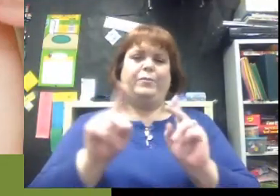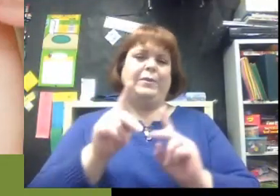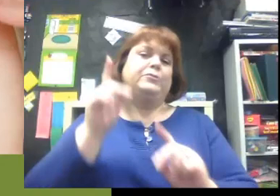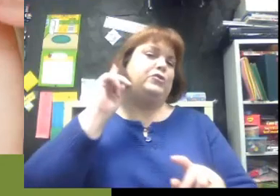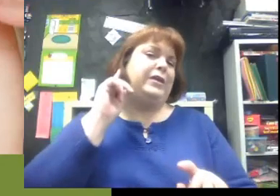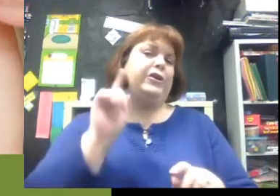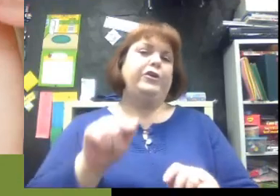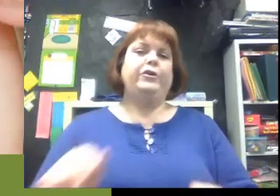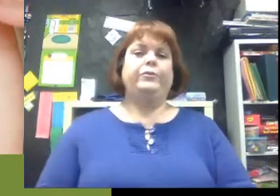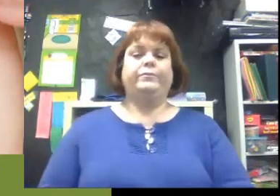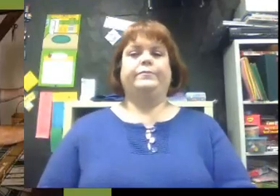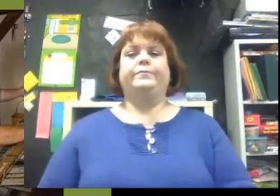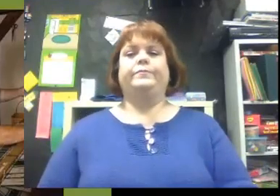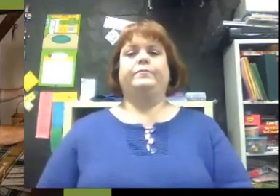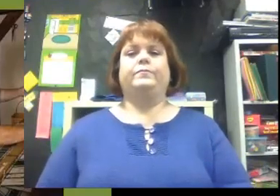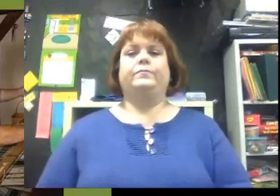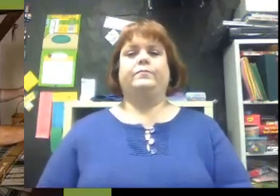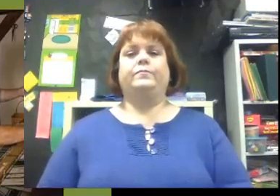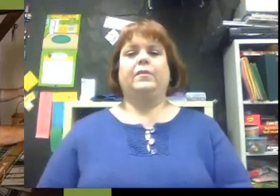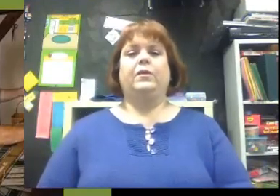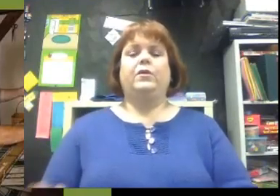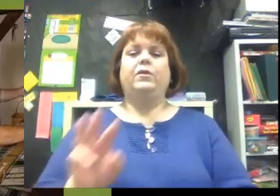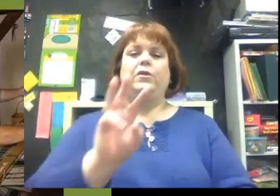people to hear you.